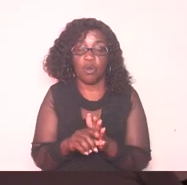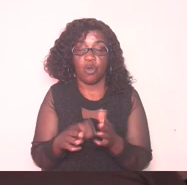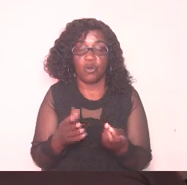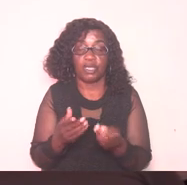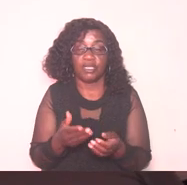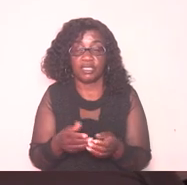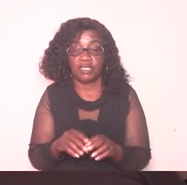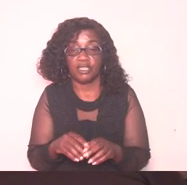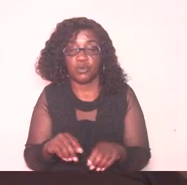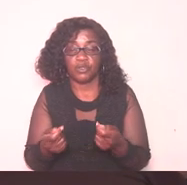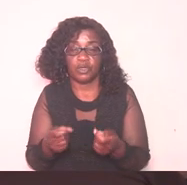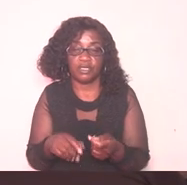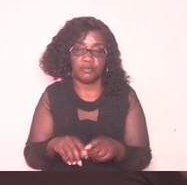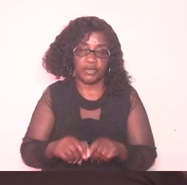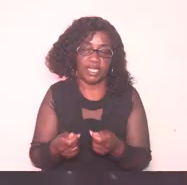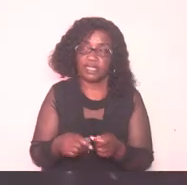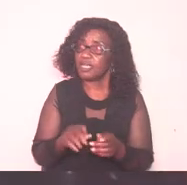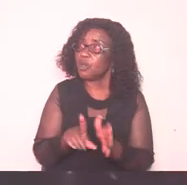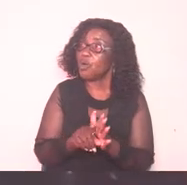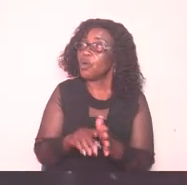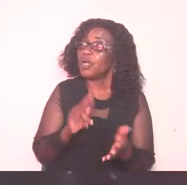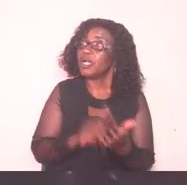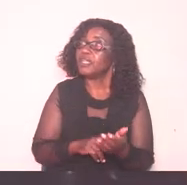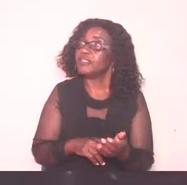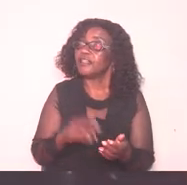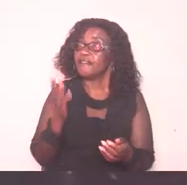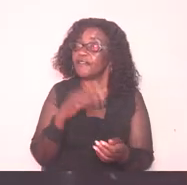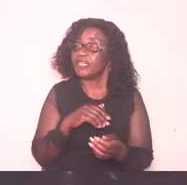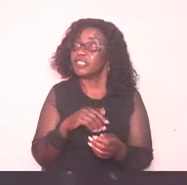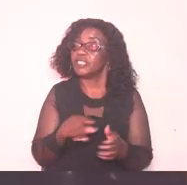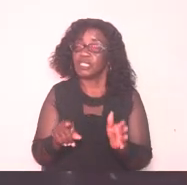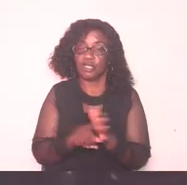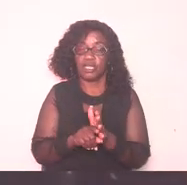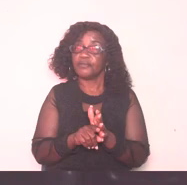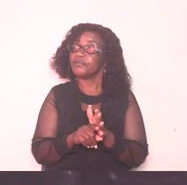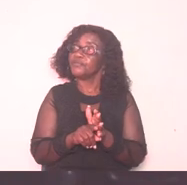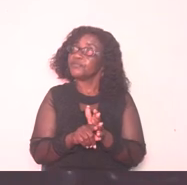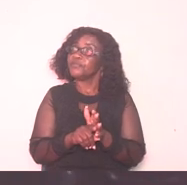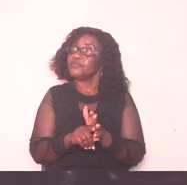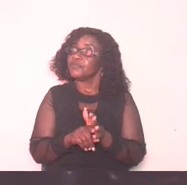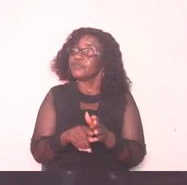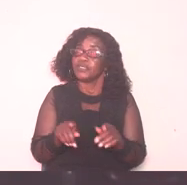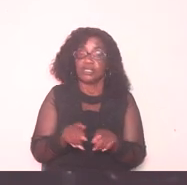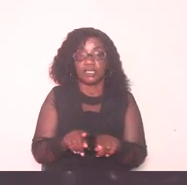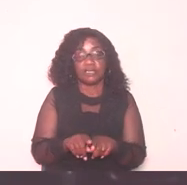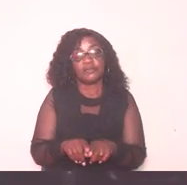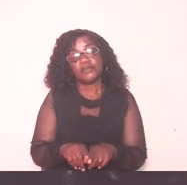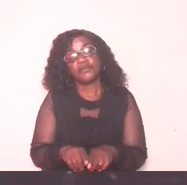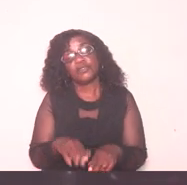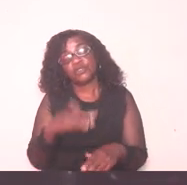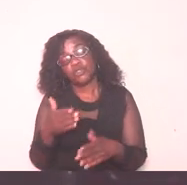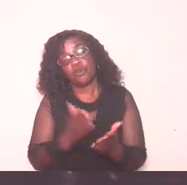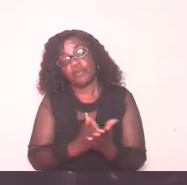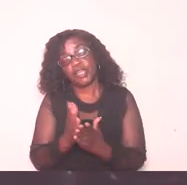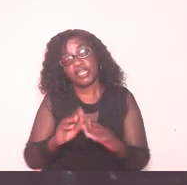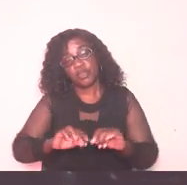to raise the age of consent, because at the end of the day, these laws do not seek to be overly ambitious, thereby stepping to your